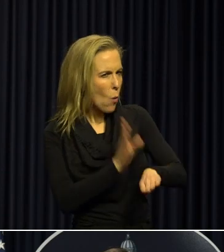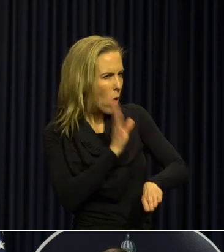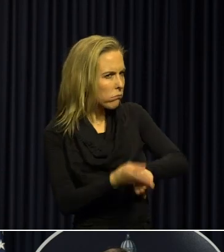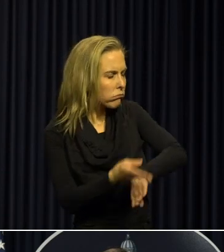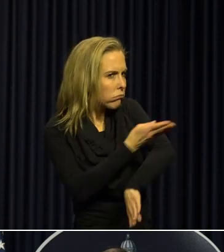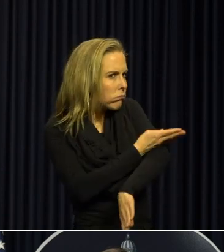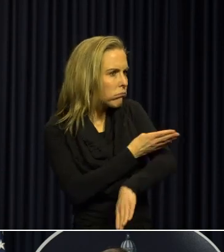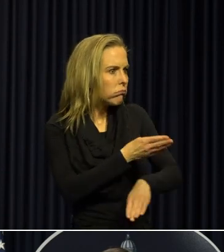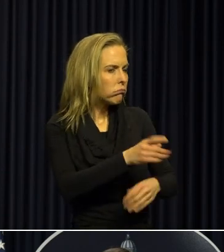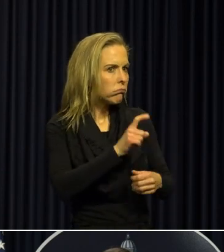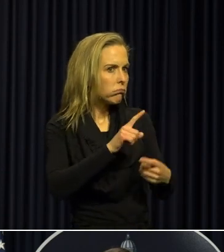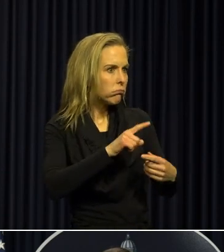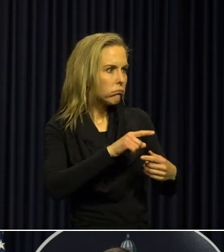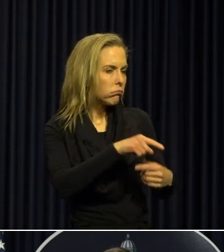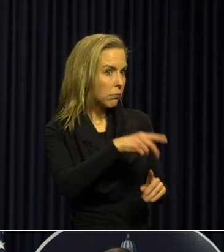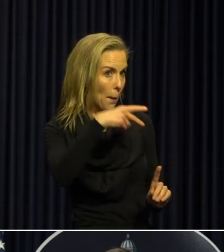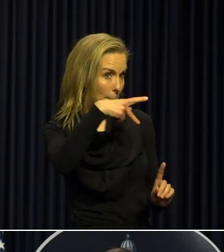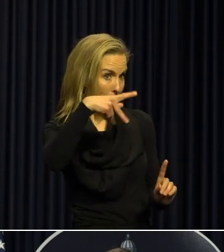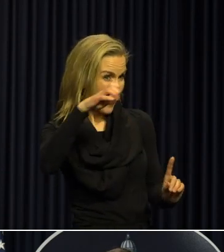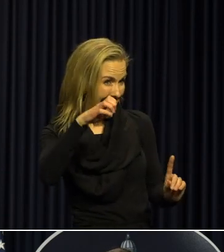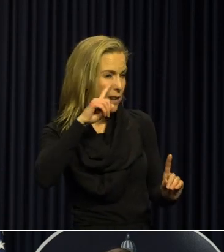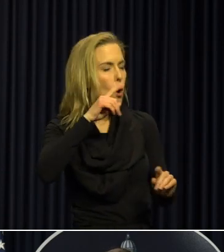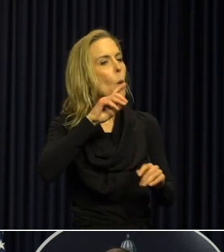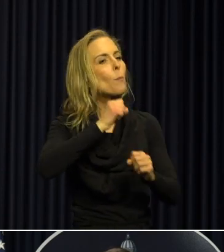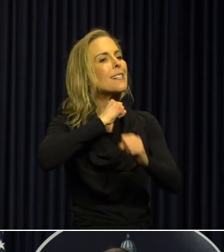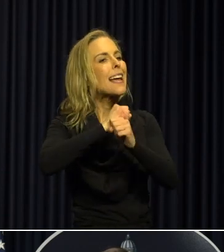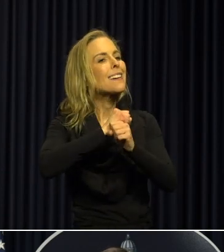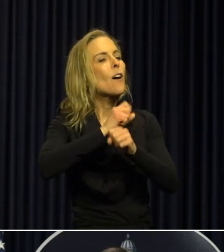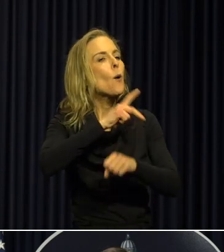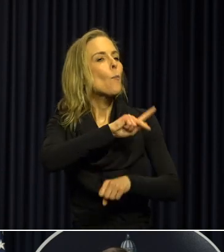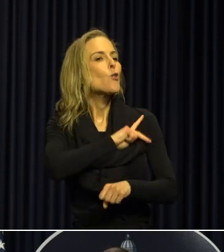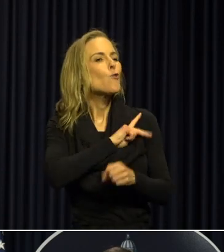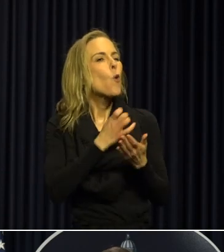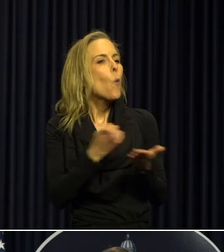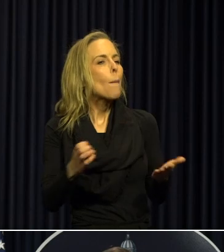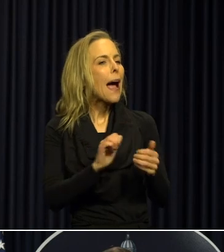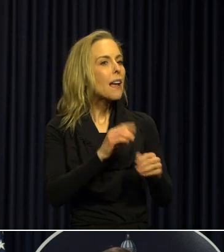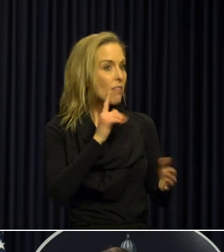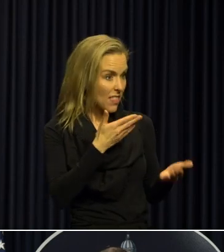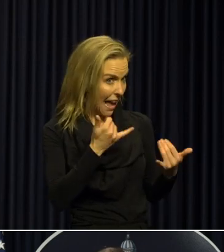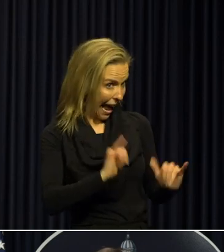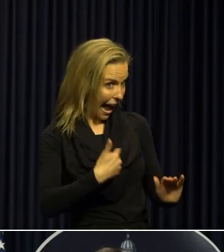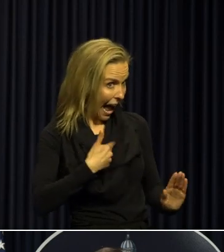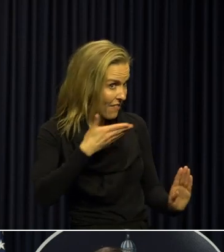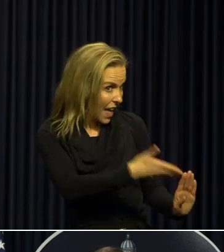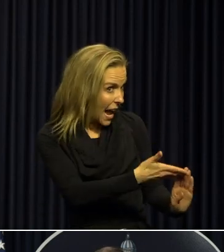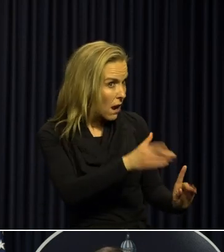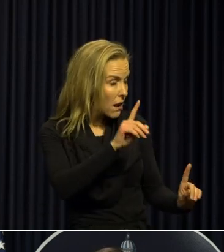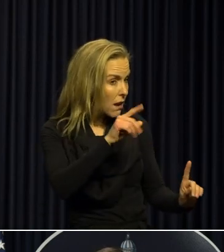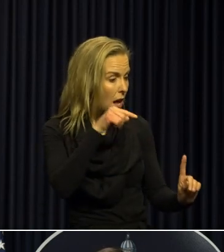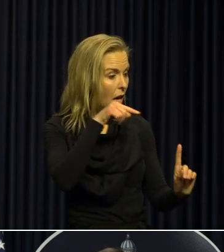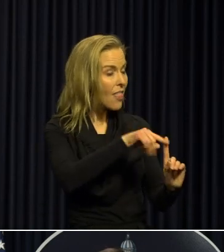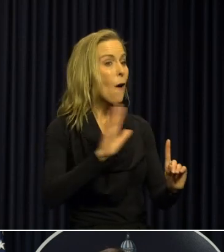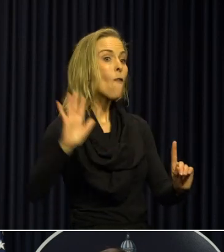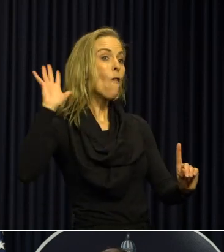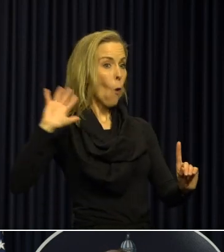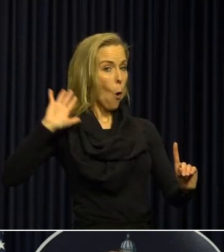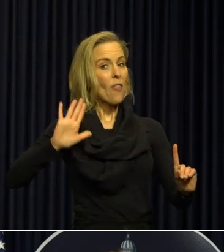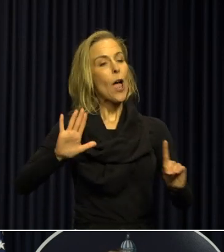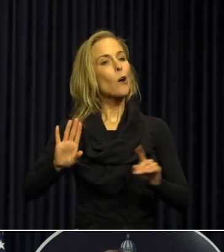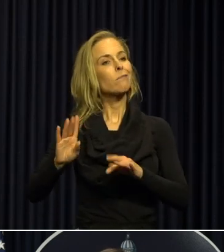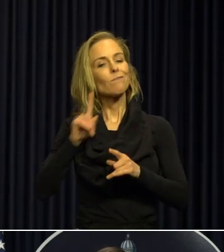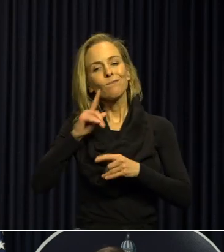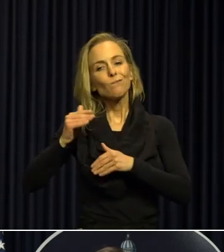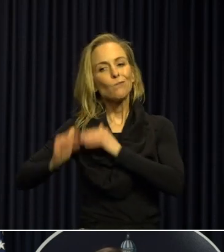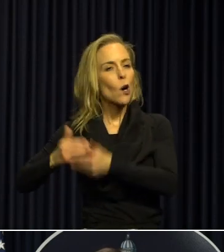that the PPE is there, and that it can be done the right way, and that it doesn't look the same as it did before. Until